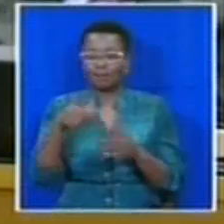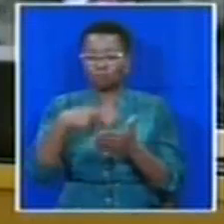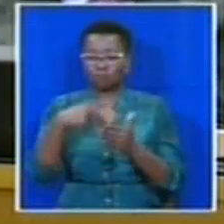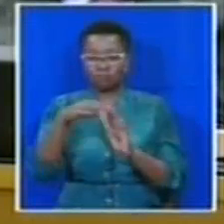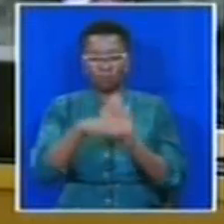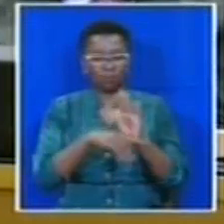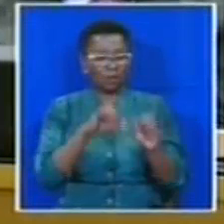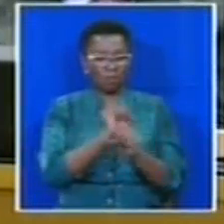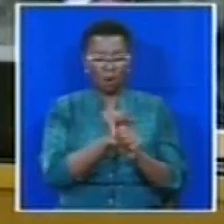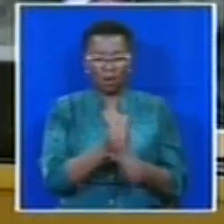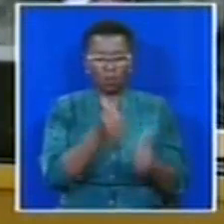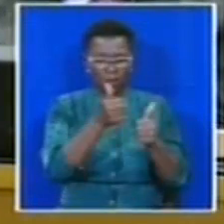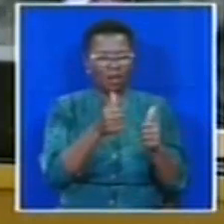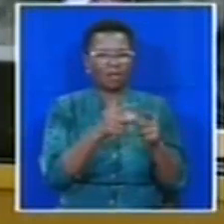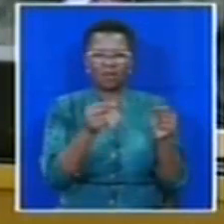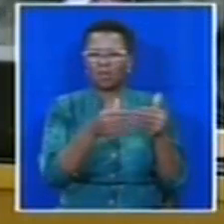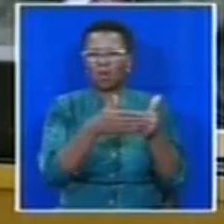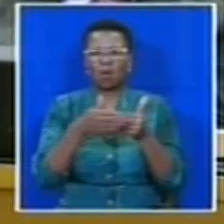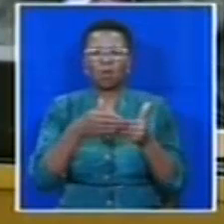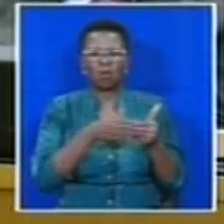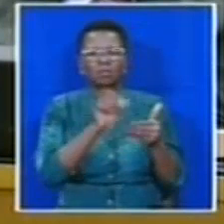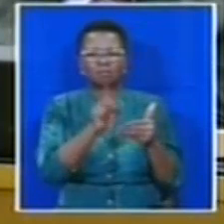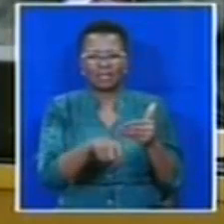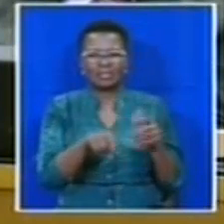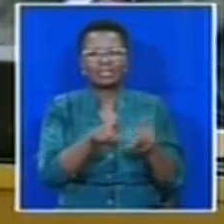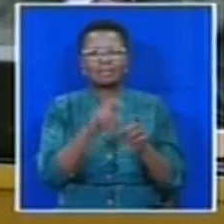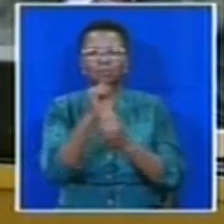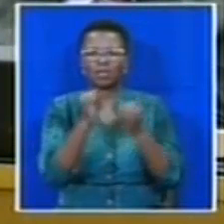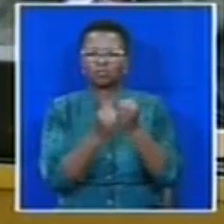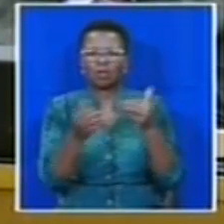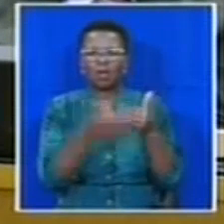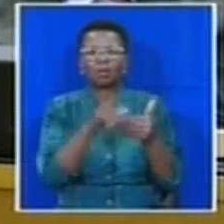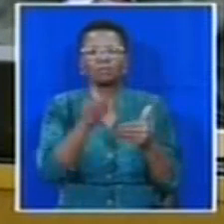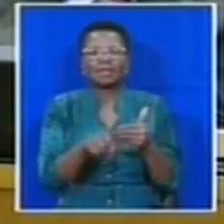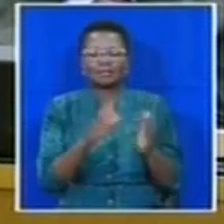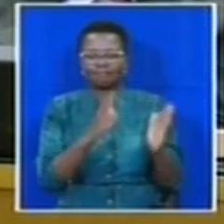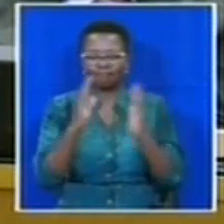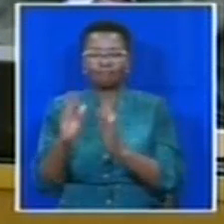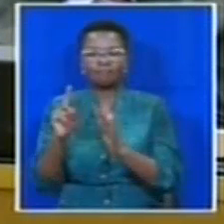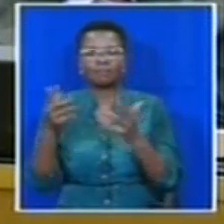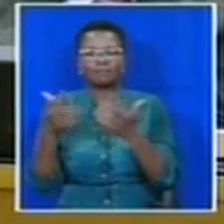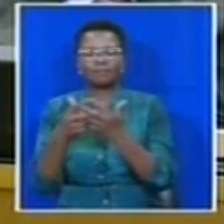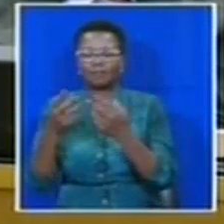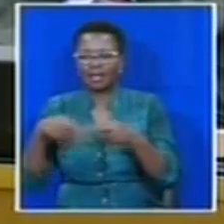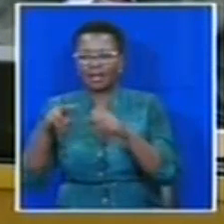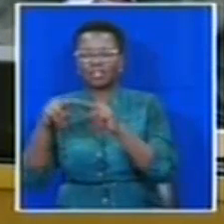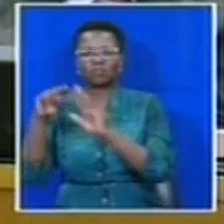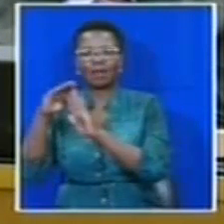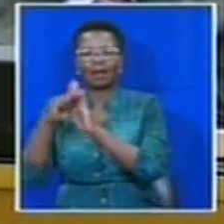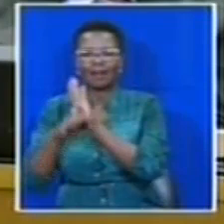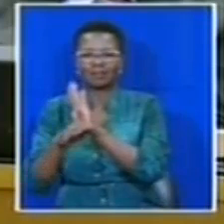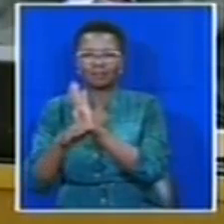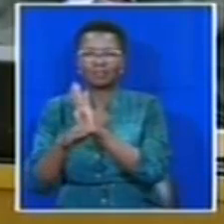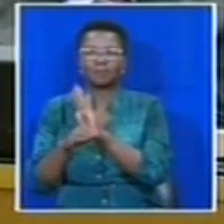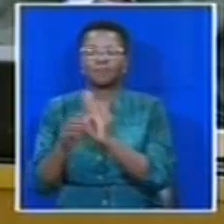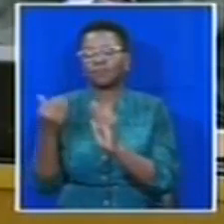and entities. The intensification of cost containment measures in keeping with the national guidelines. As I indicated, over the